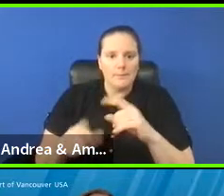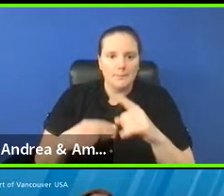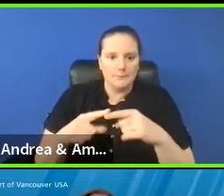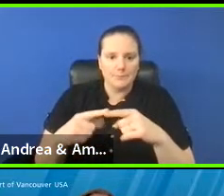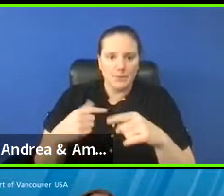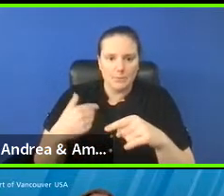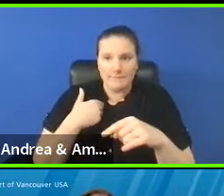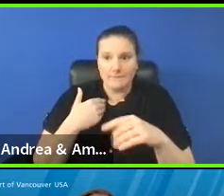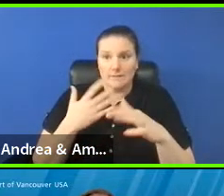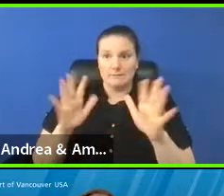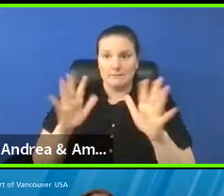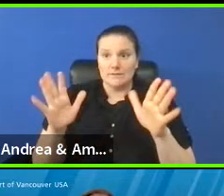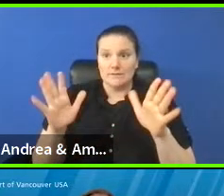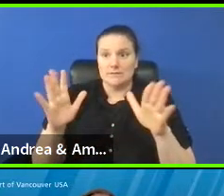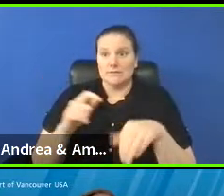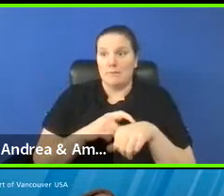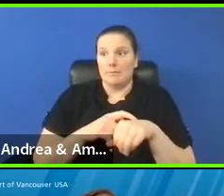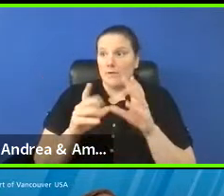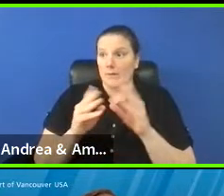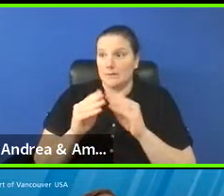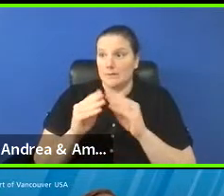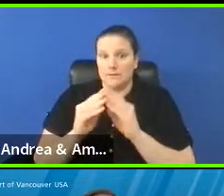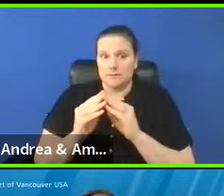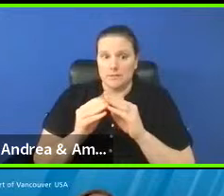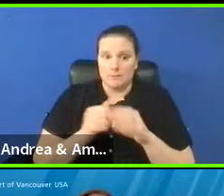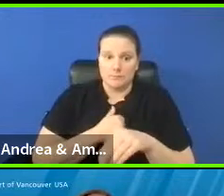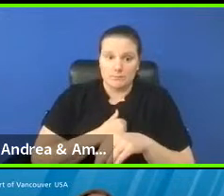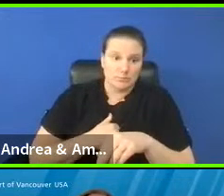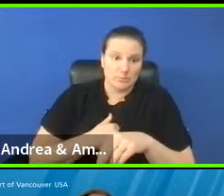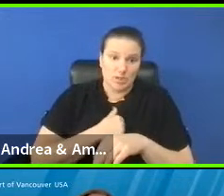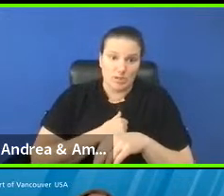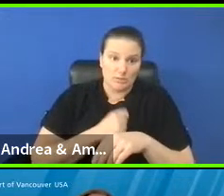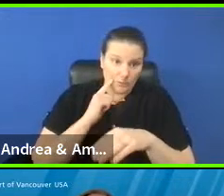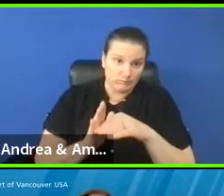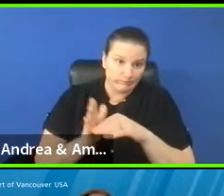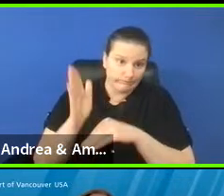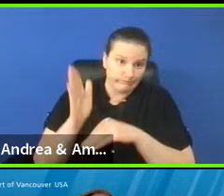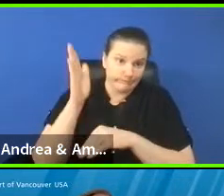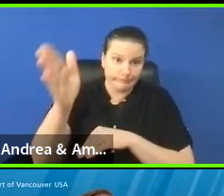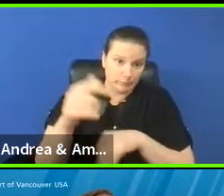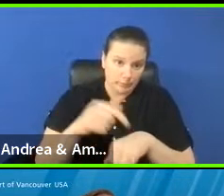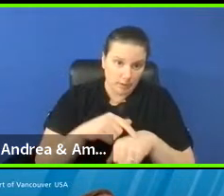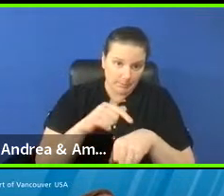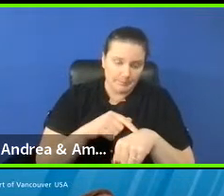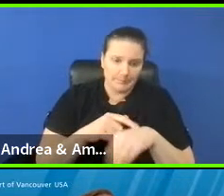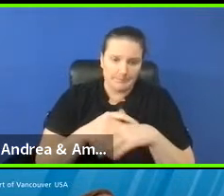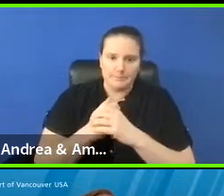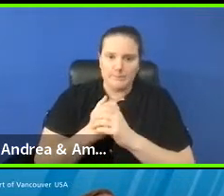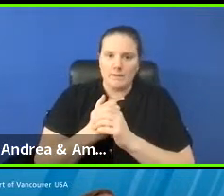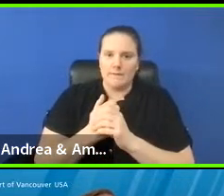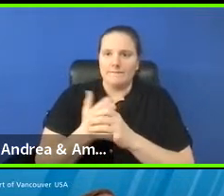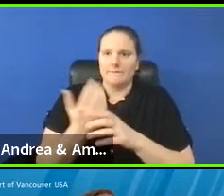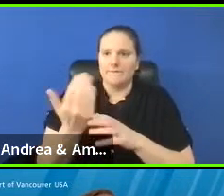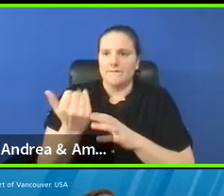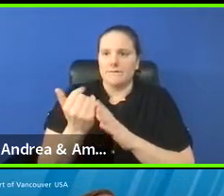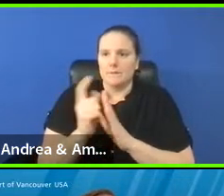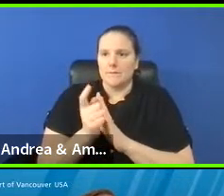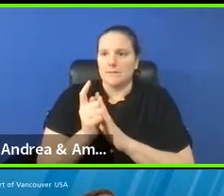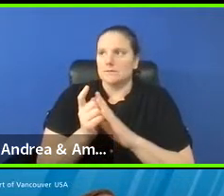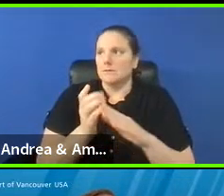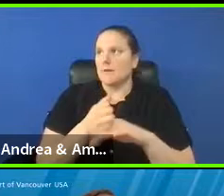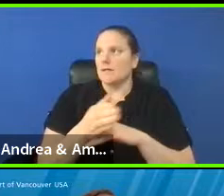have reached the end of our meeting, I apologize for having gone over. We're 15 minutes past